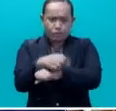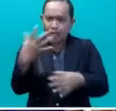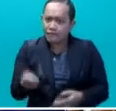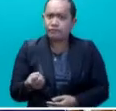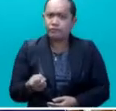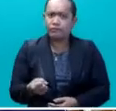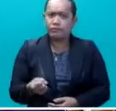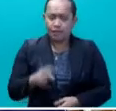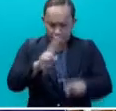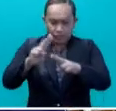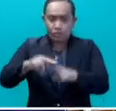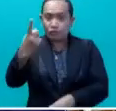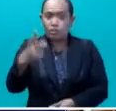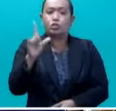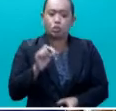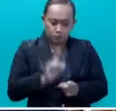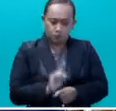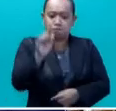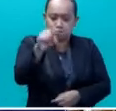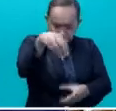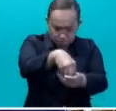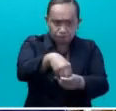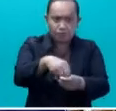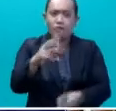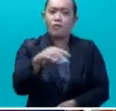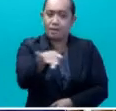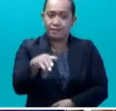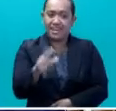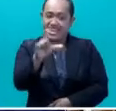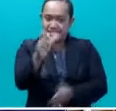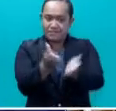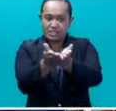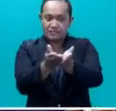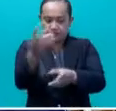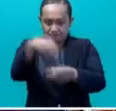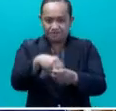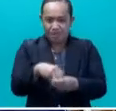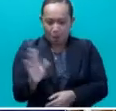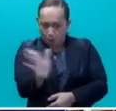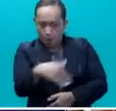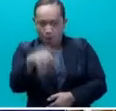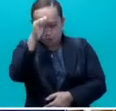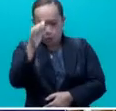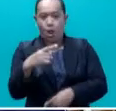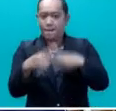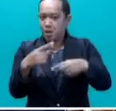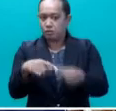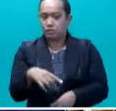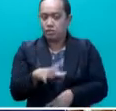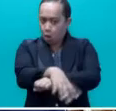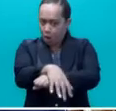appointed them into the Fiji First government, into the civil service, and they all know about it, sir. That